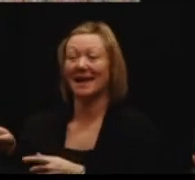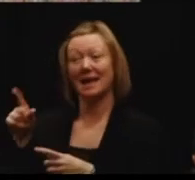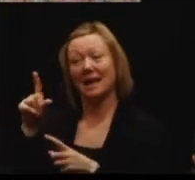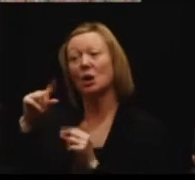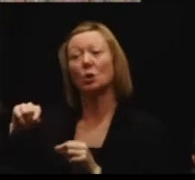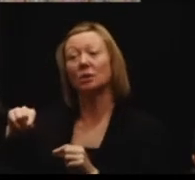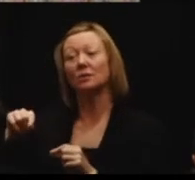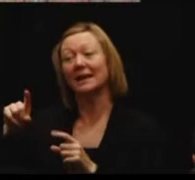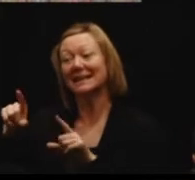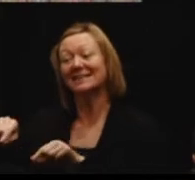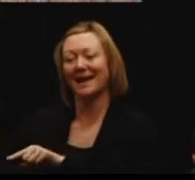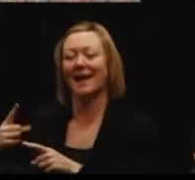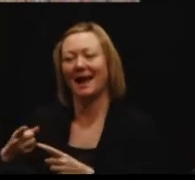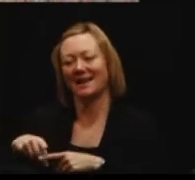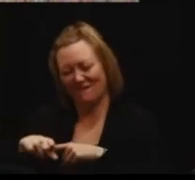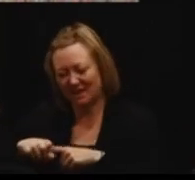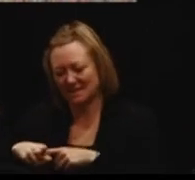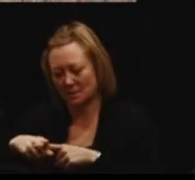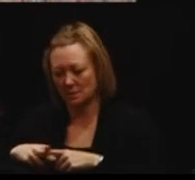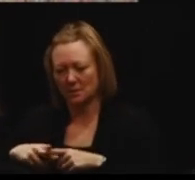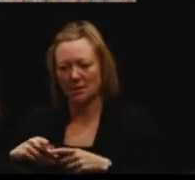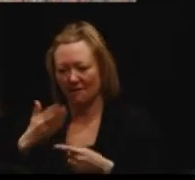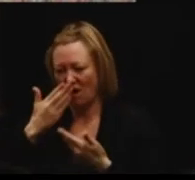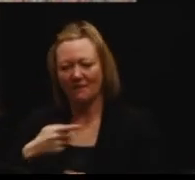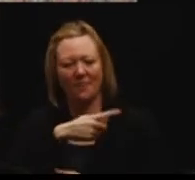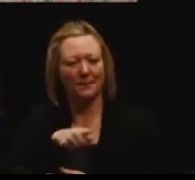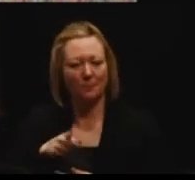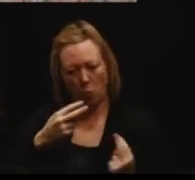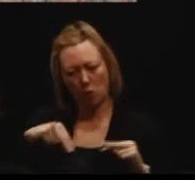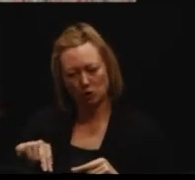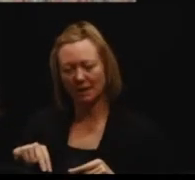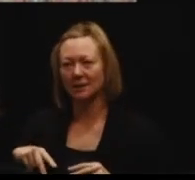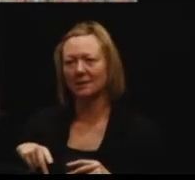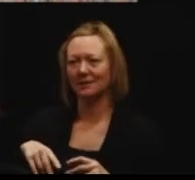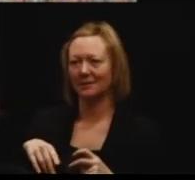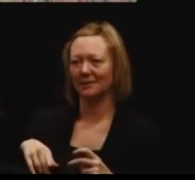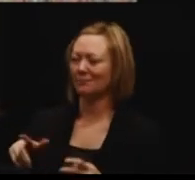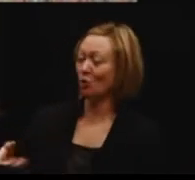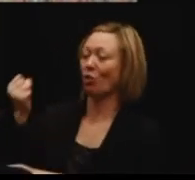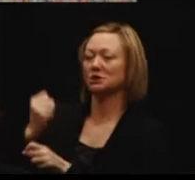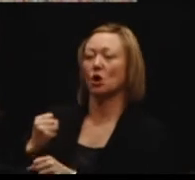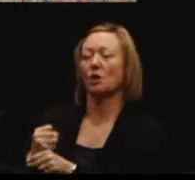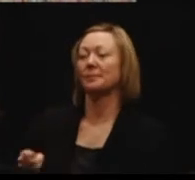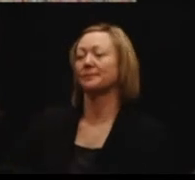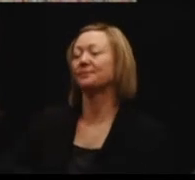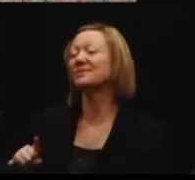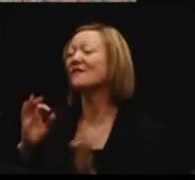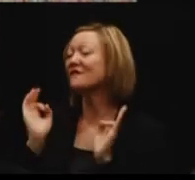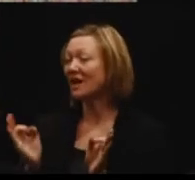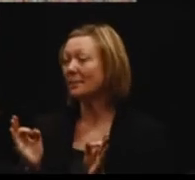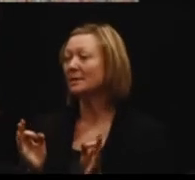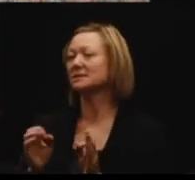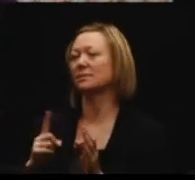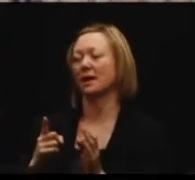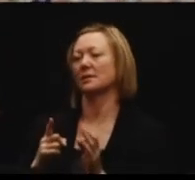job. Yeah. So I think with all this talk about education, which is fabulous, absolutely necessary, but I think there's a lot to be said for the